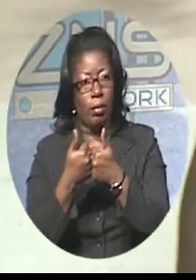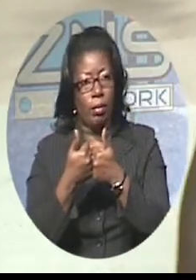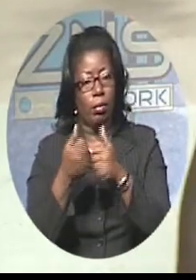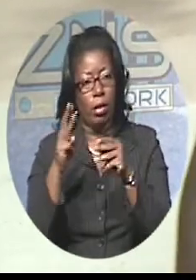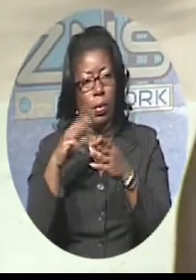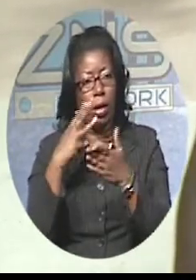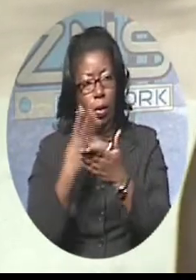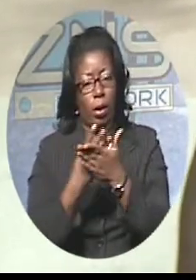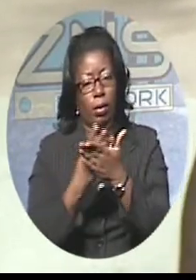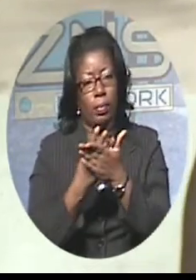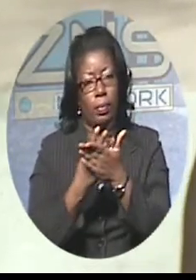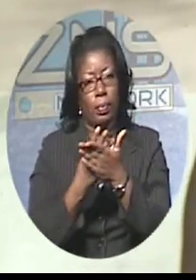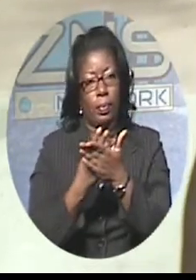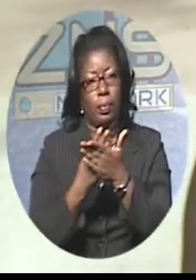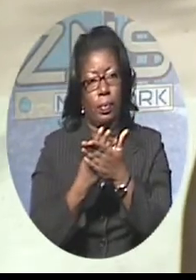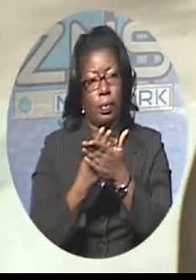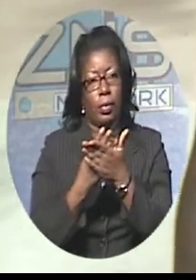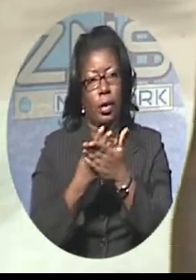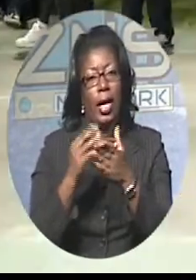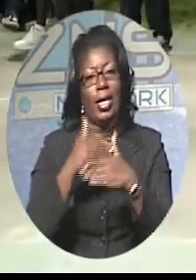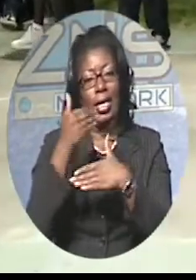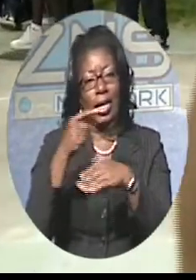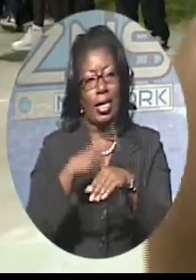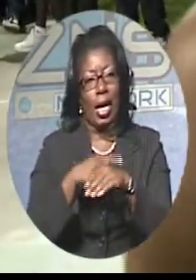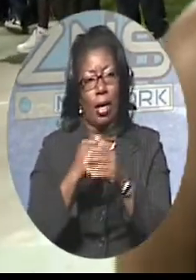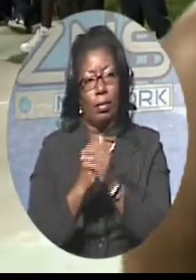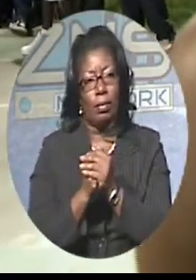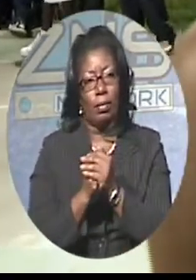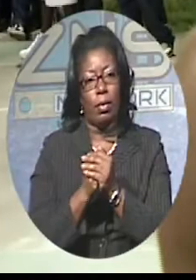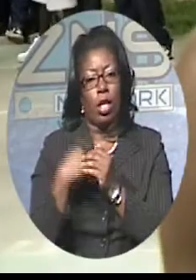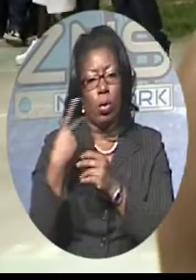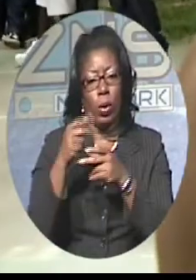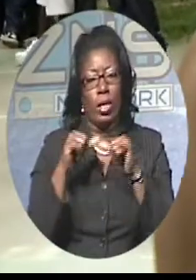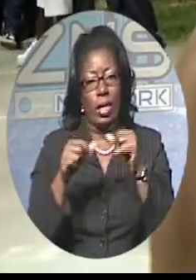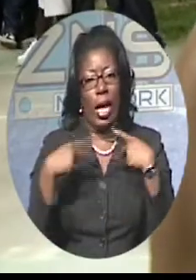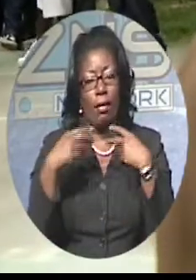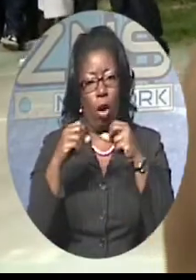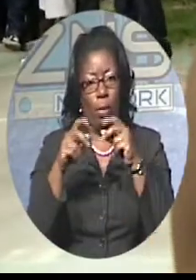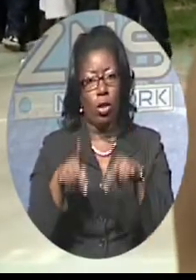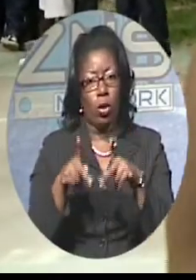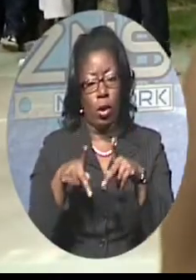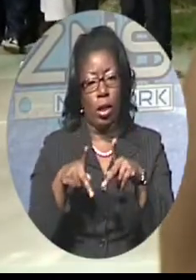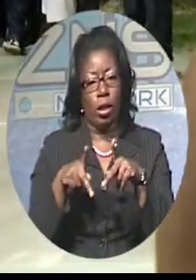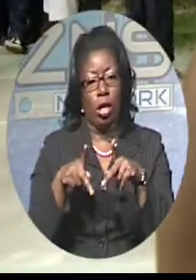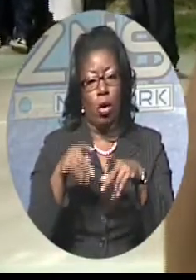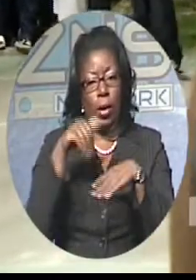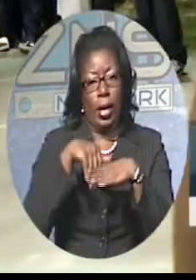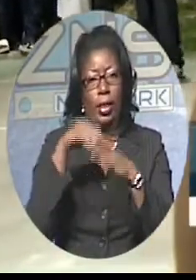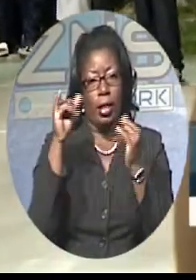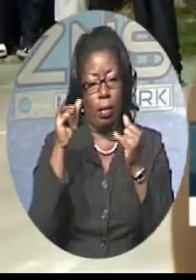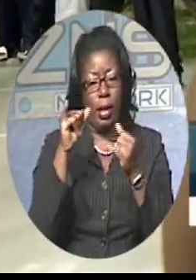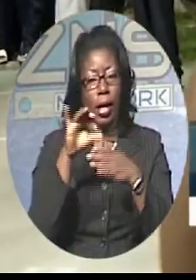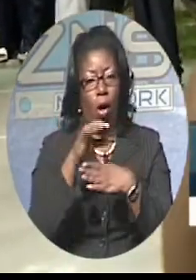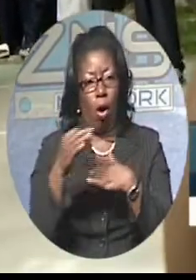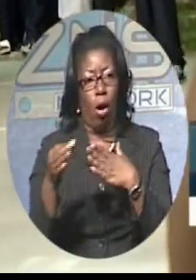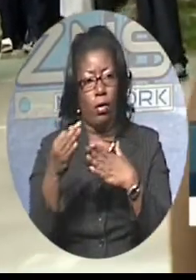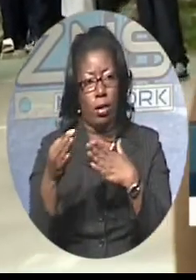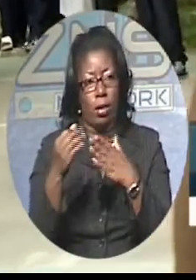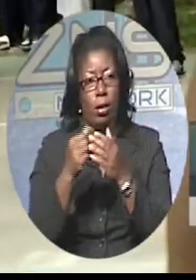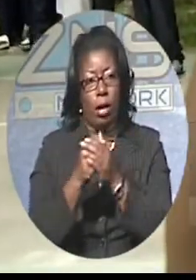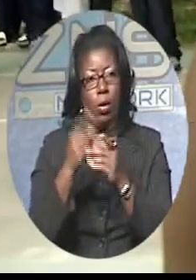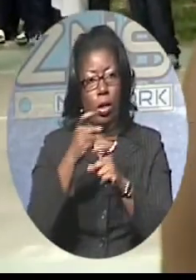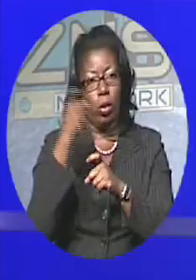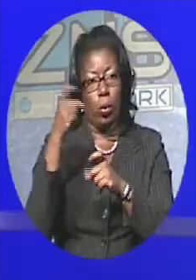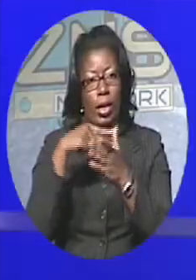I think we played good, and we can get them next time. We still got a chance. We're still in the playoffs. Hopefully next game we could work out some stuff, and we could win